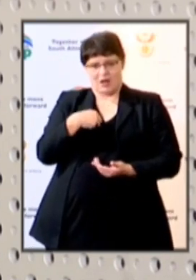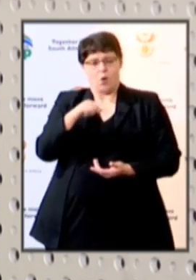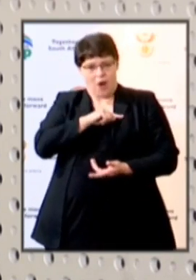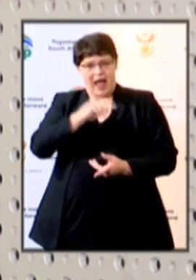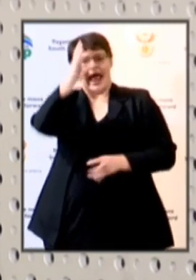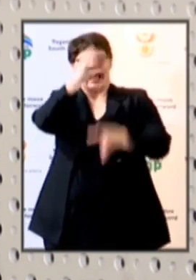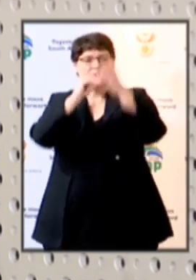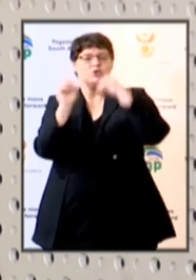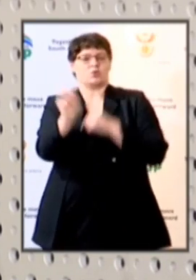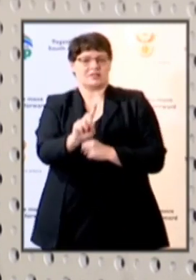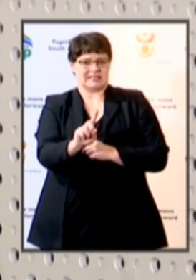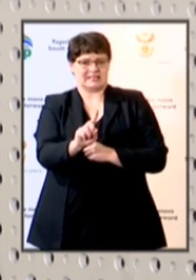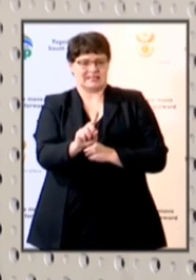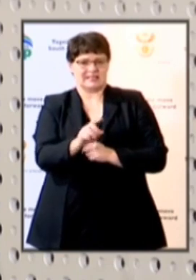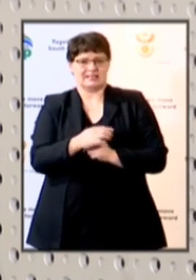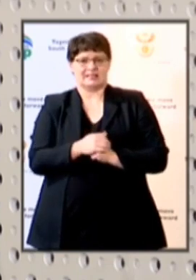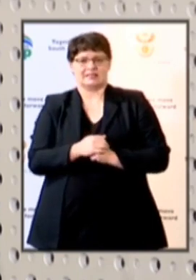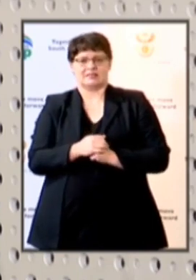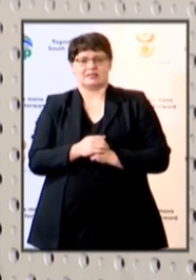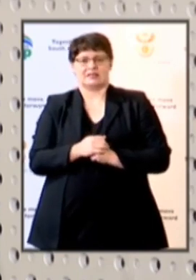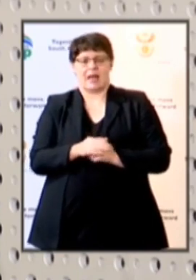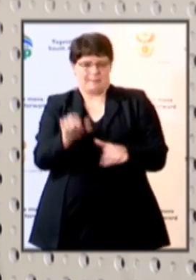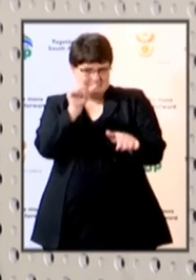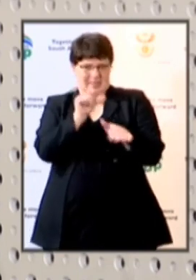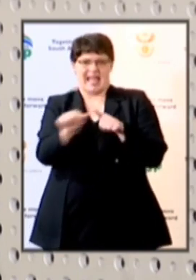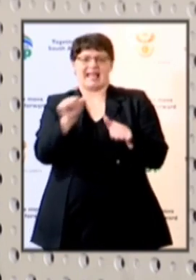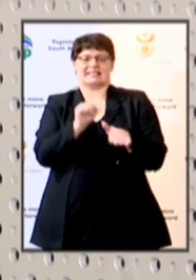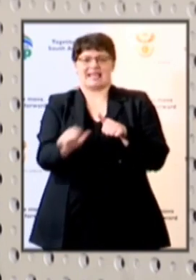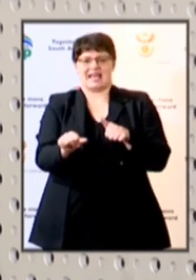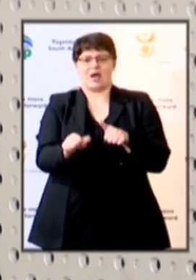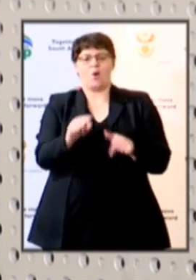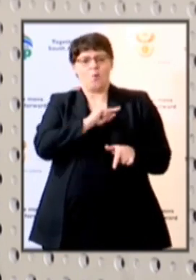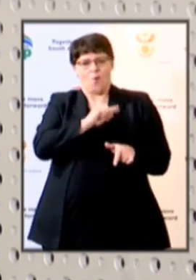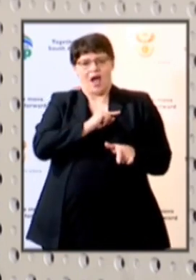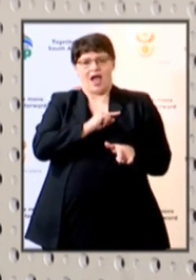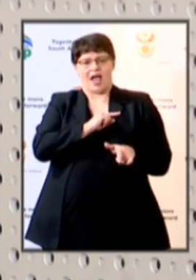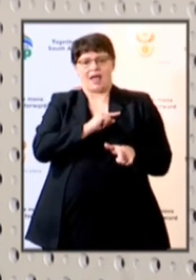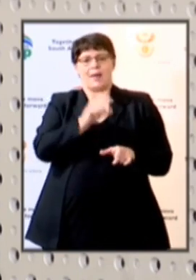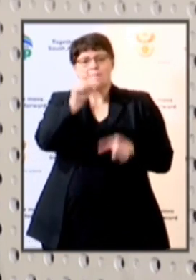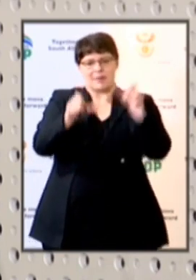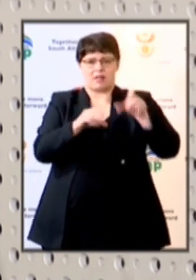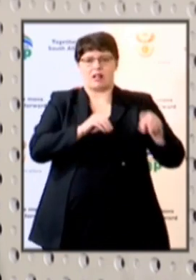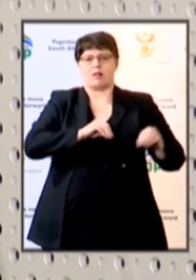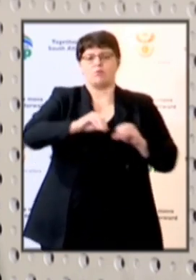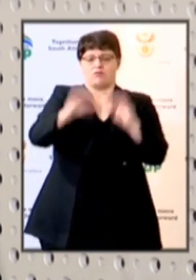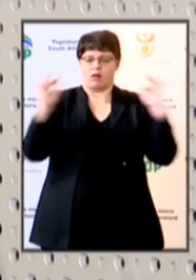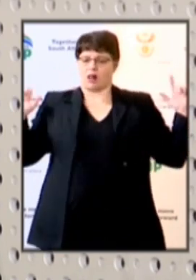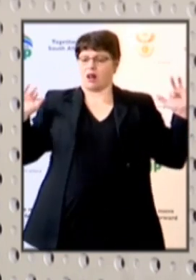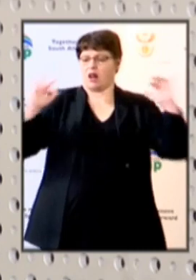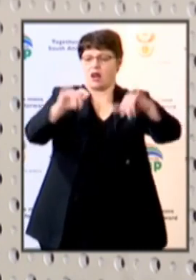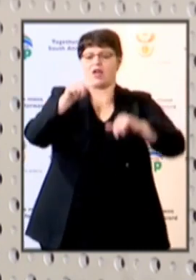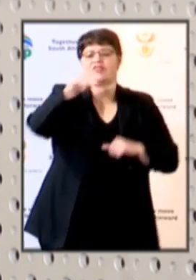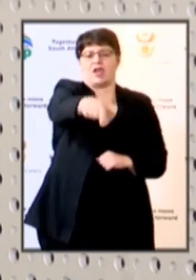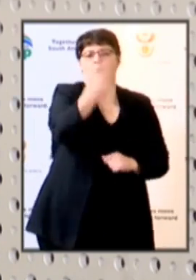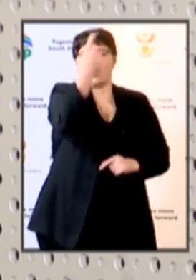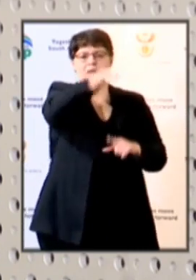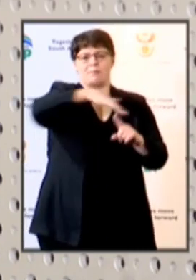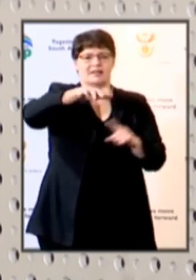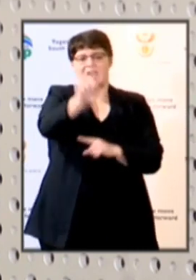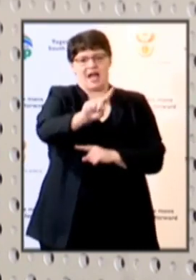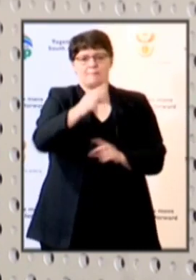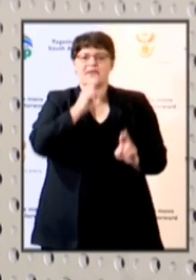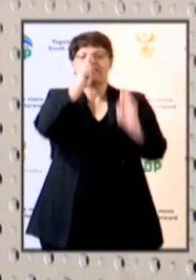has been that that is a better way of limiting the movement of people. So you won't be able to